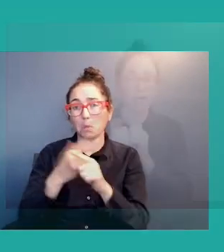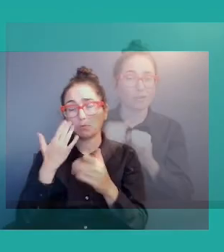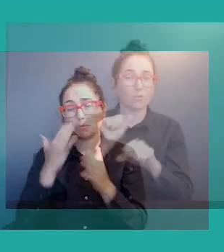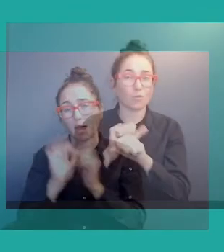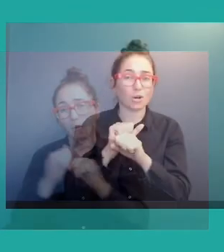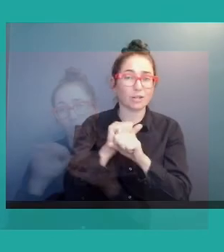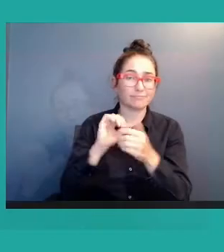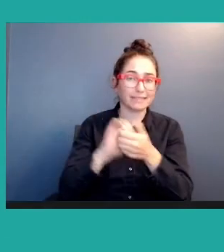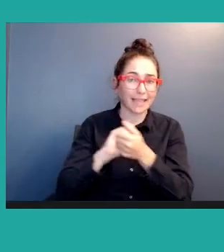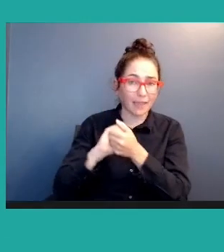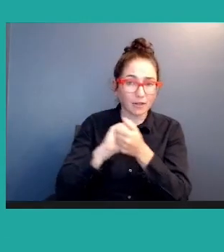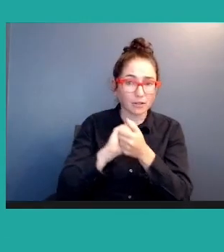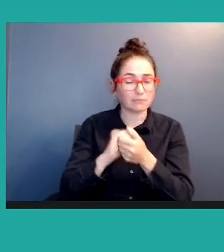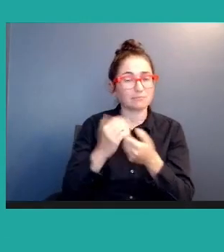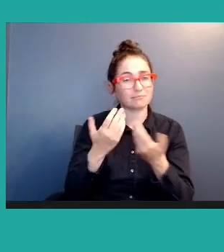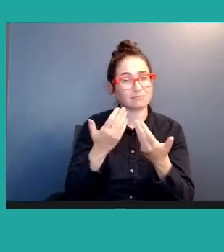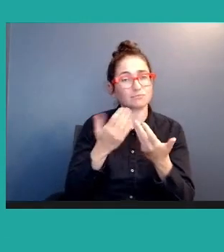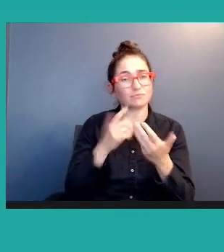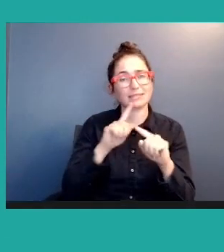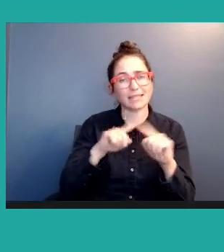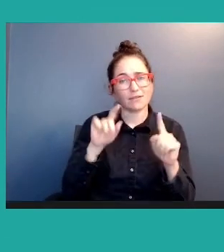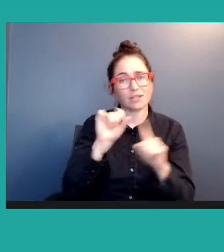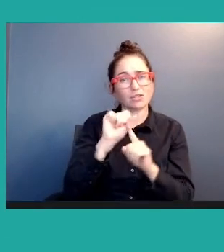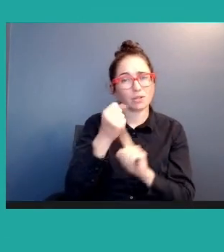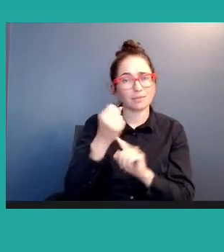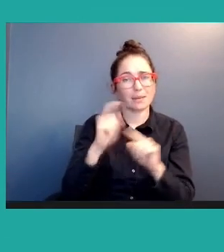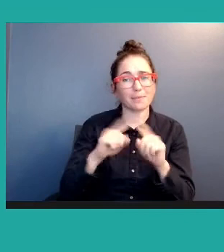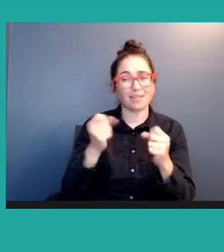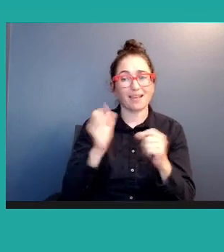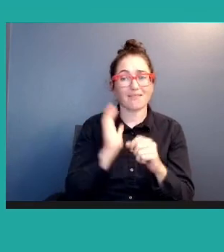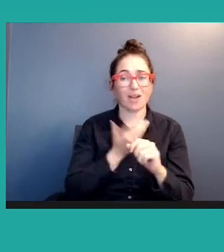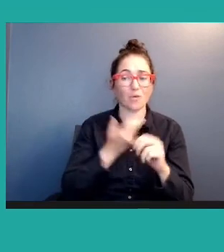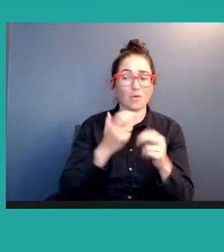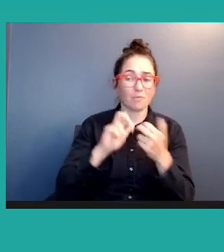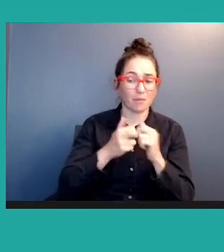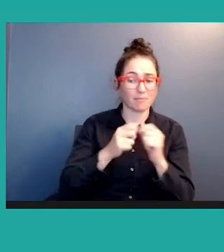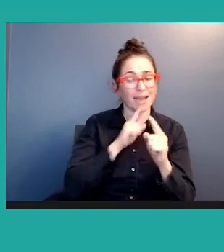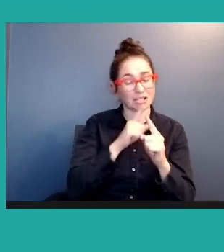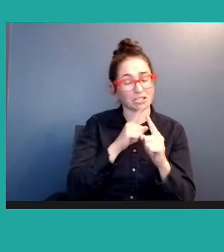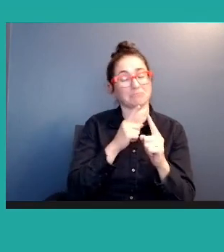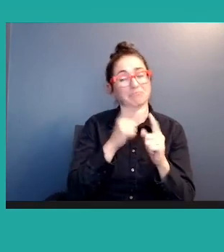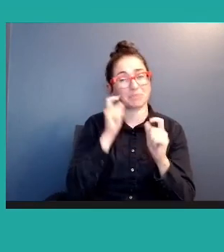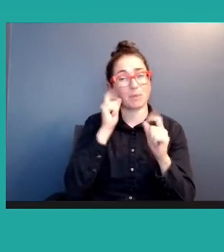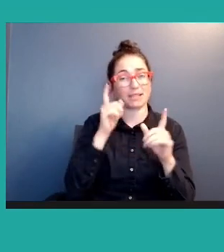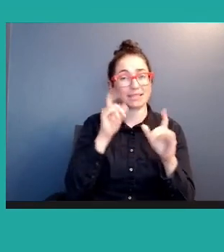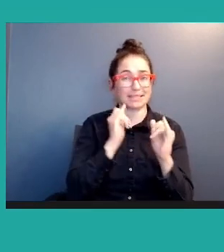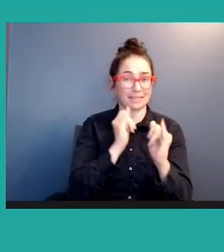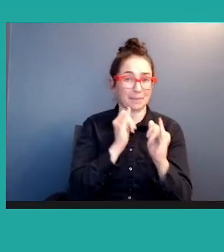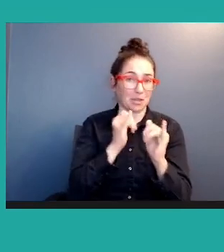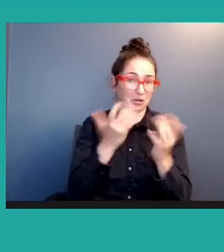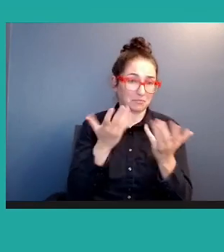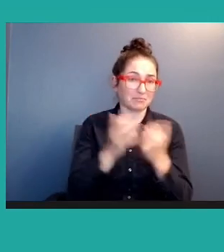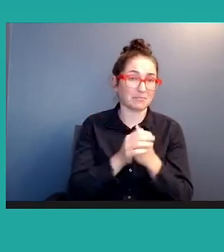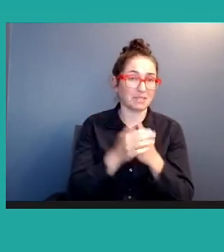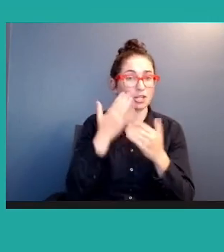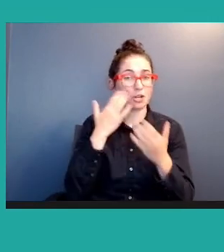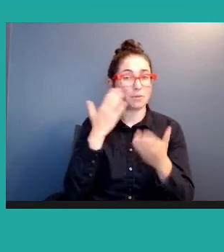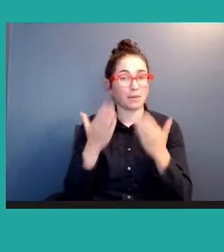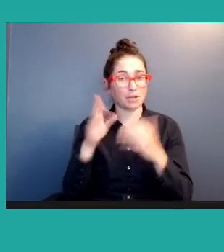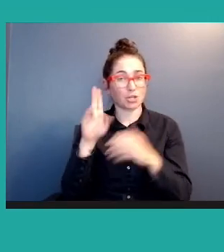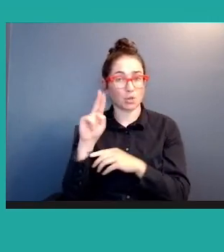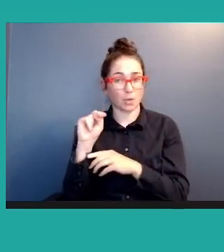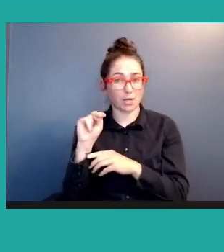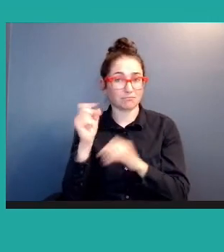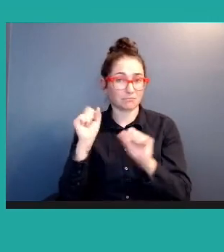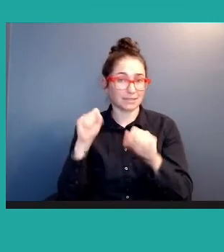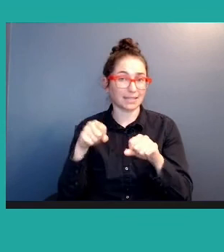check on these. We're in different circumstances, but a lot of our problems are actually surprisingly similar. And so perhaps the United Nations could talk a